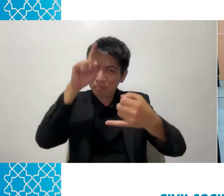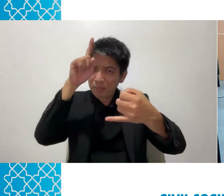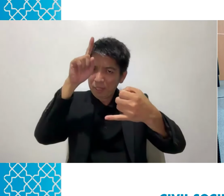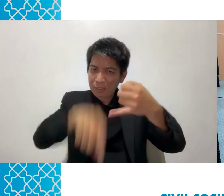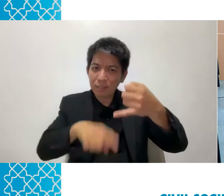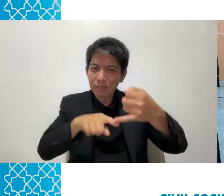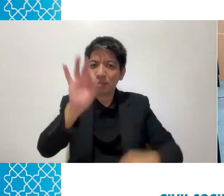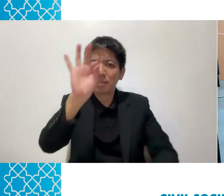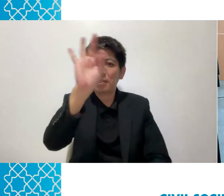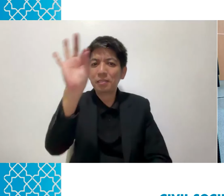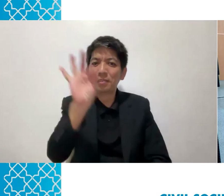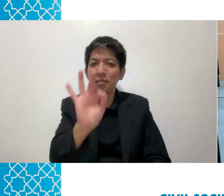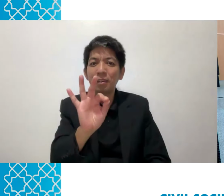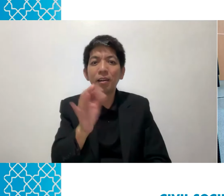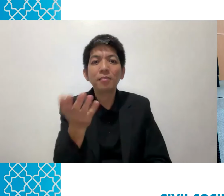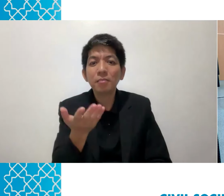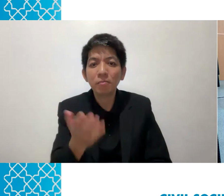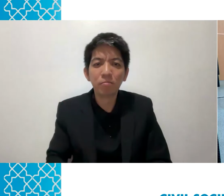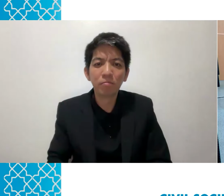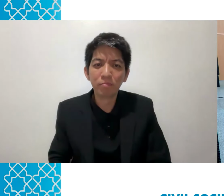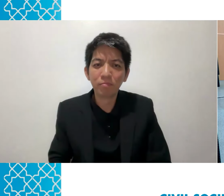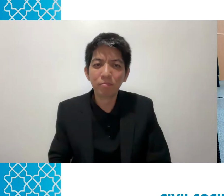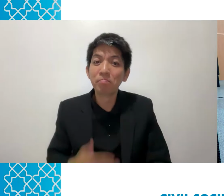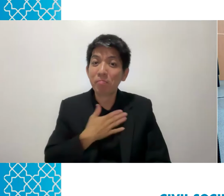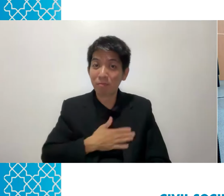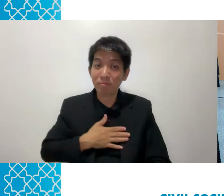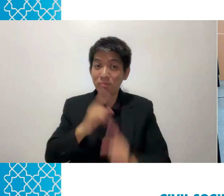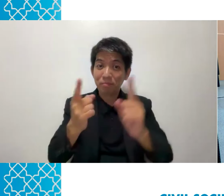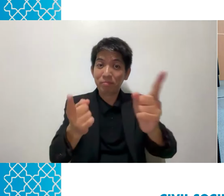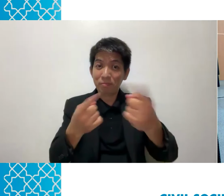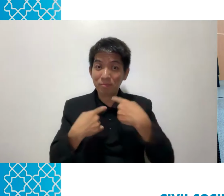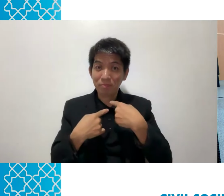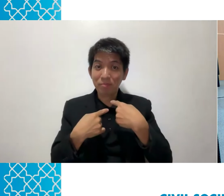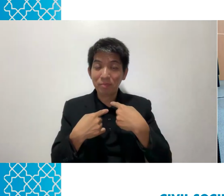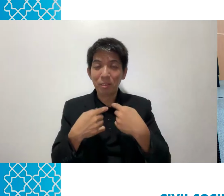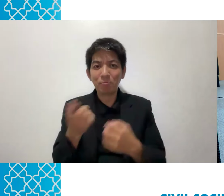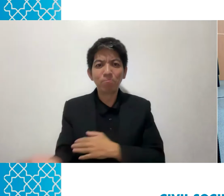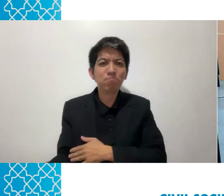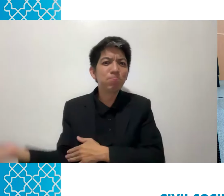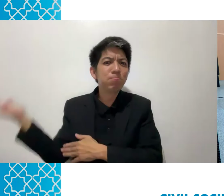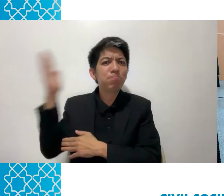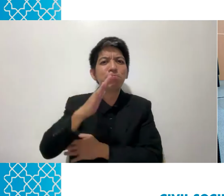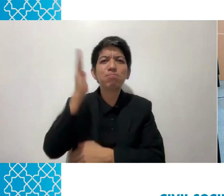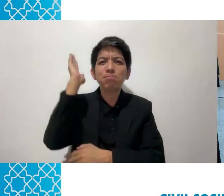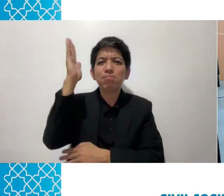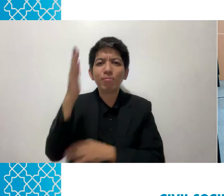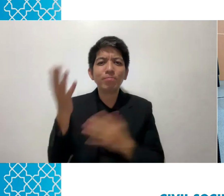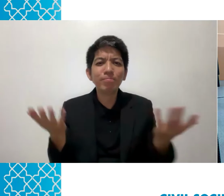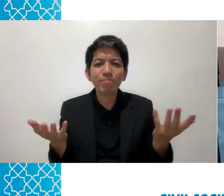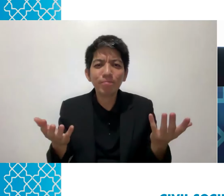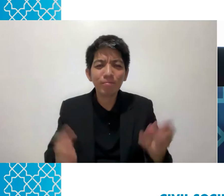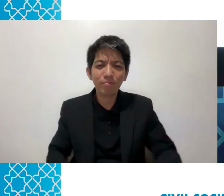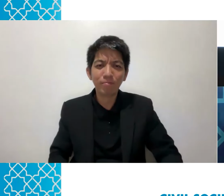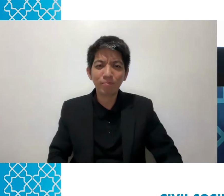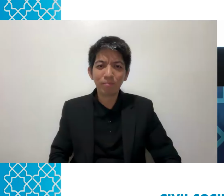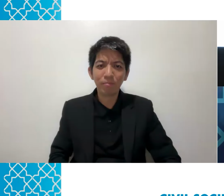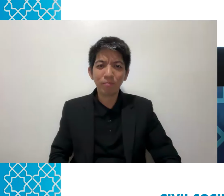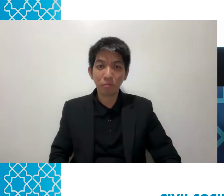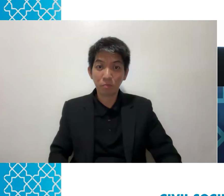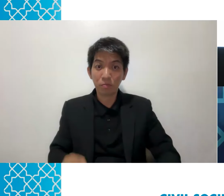you based on today's discussion. What do you think? Youth have valuable perspectives that can